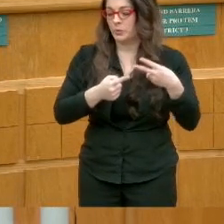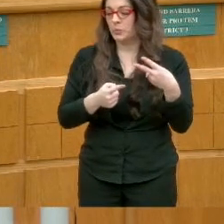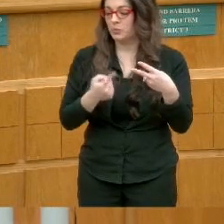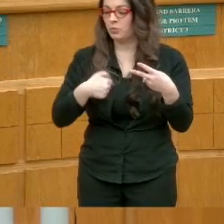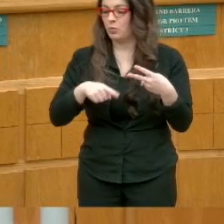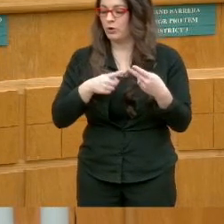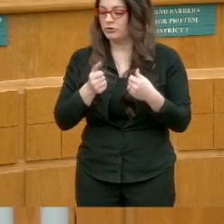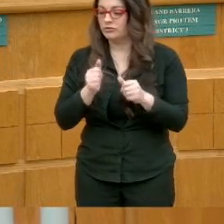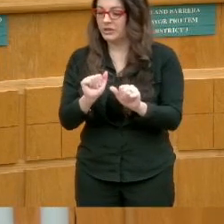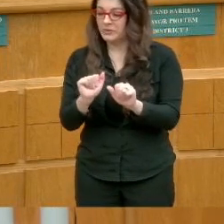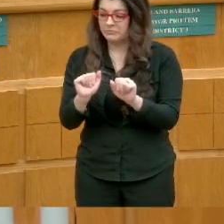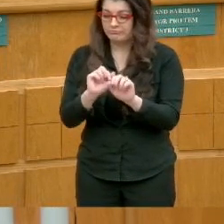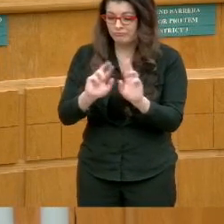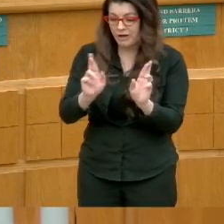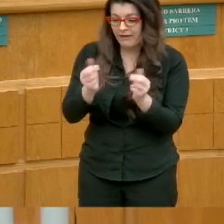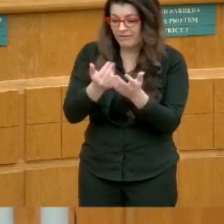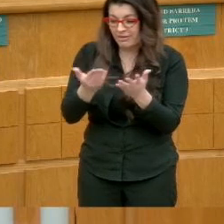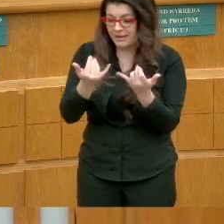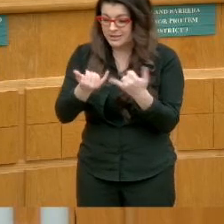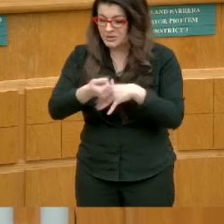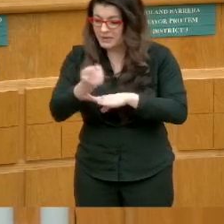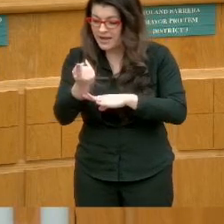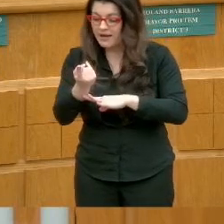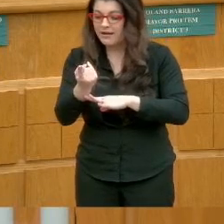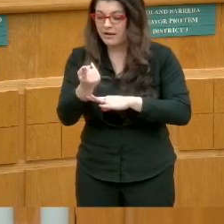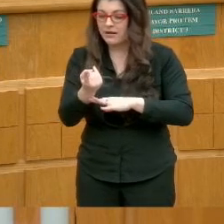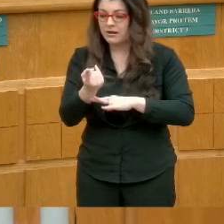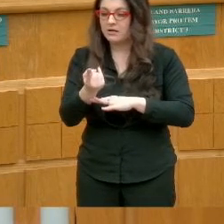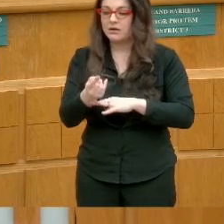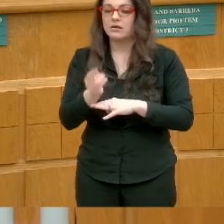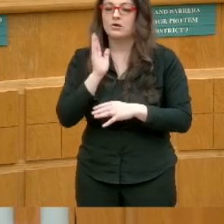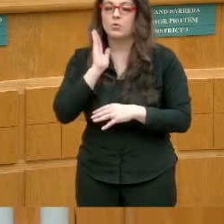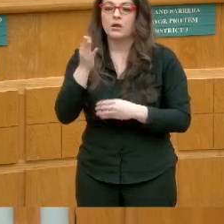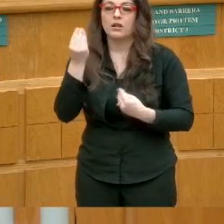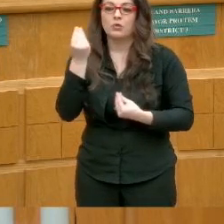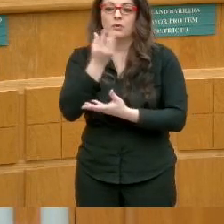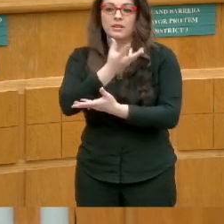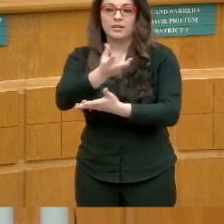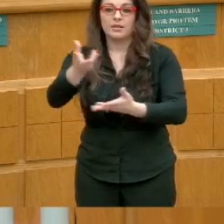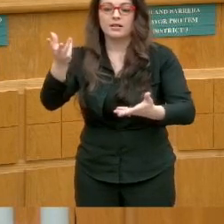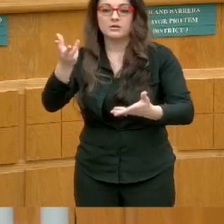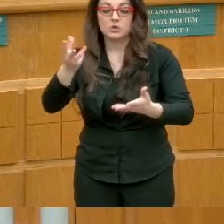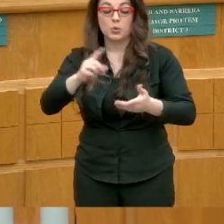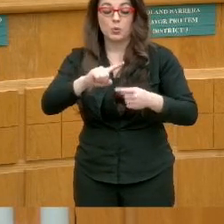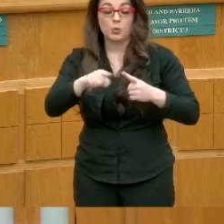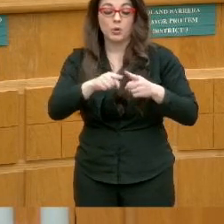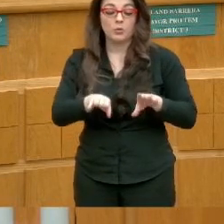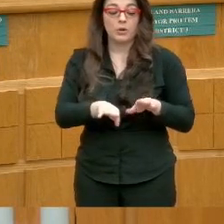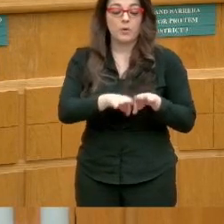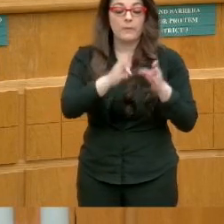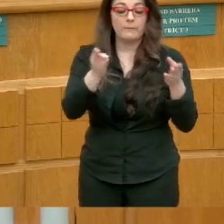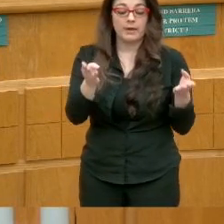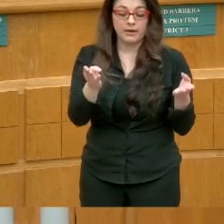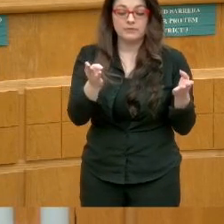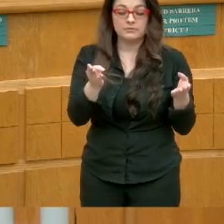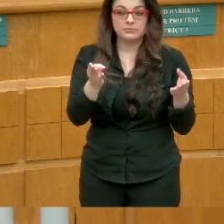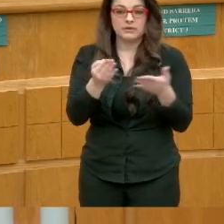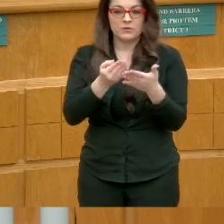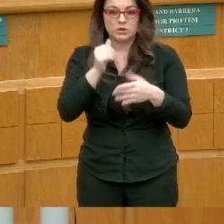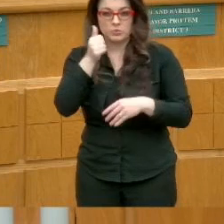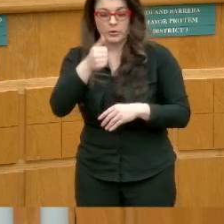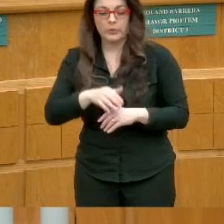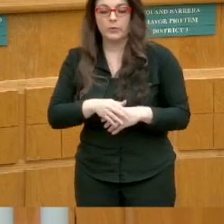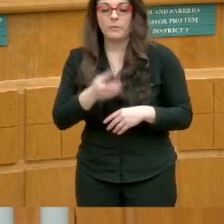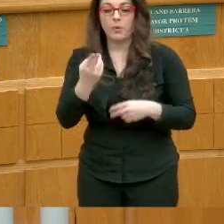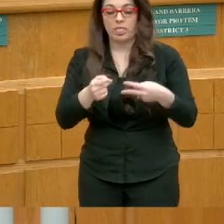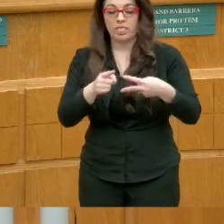it at tomorrow's press briefing, and we'll probably release it ahead of the press briefing. But we're going to talk about the reopening of those 2 facilities, that being the Collier